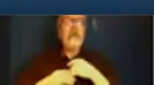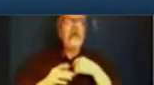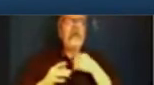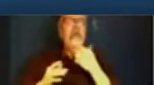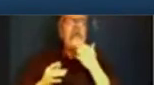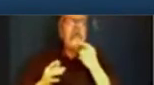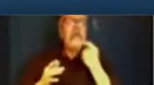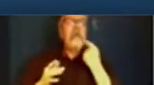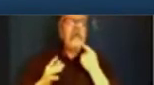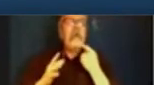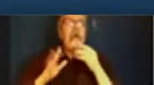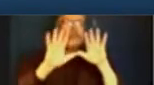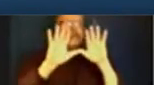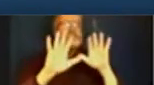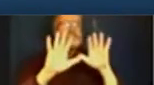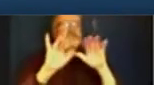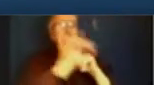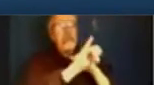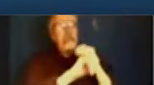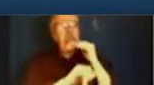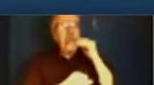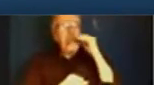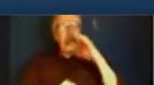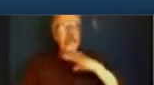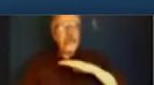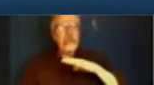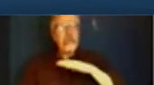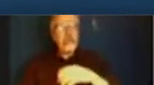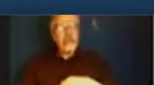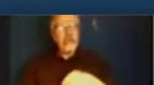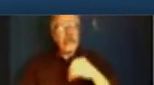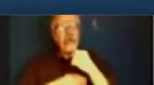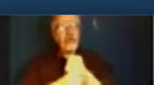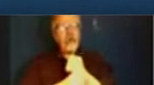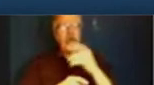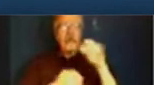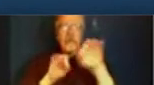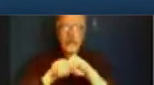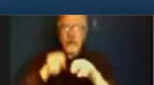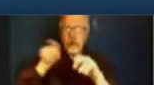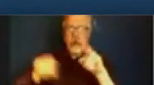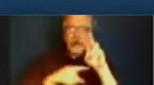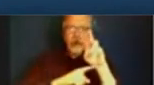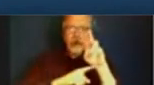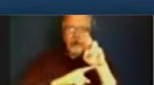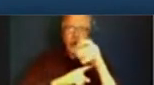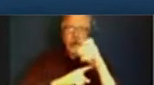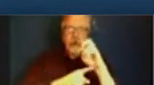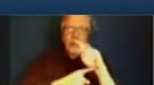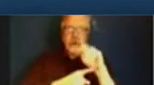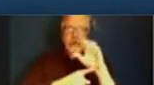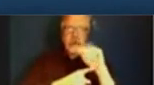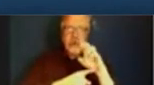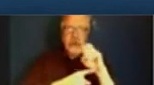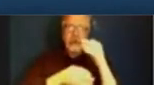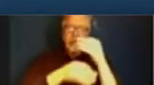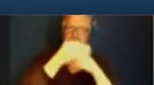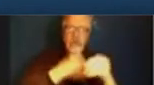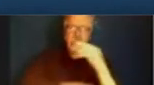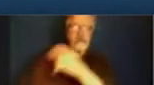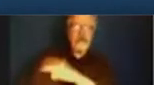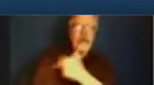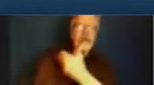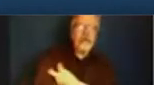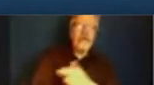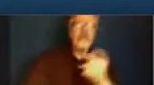Try to use primary care or urgent care in place of the emergency department. And really importantly, please don't go to an